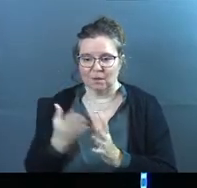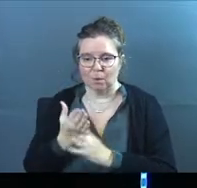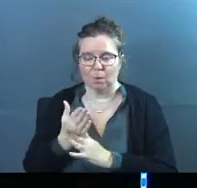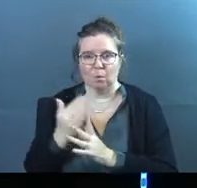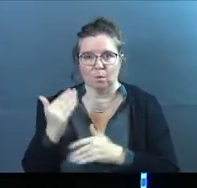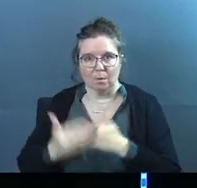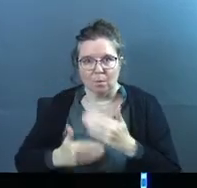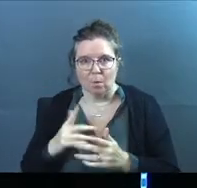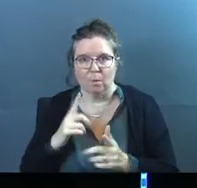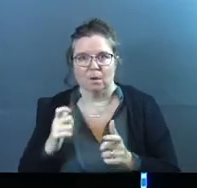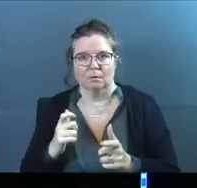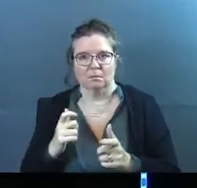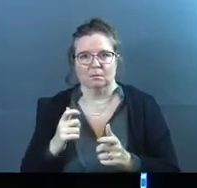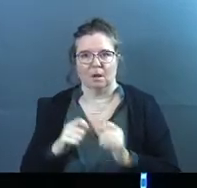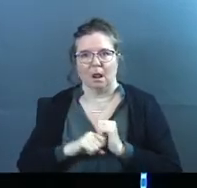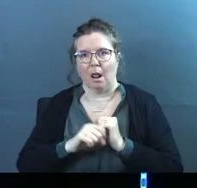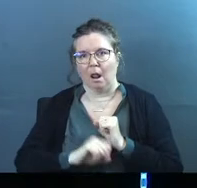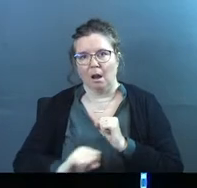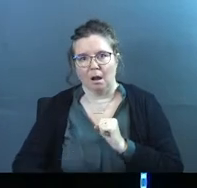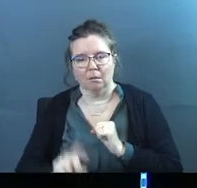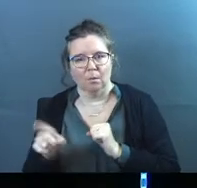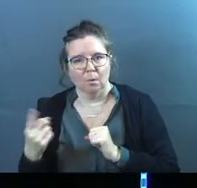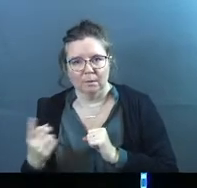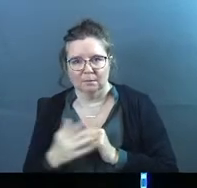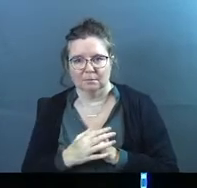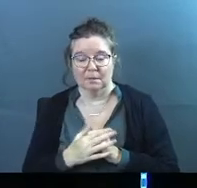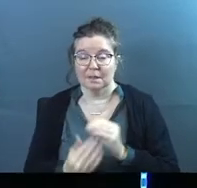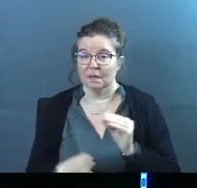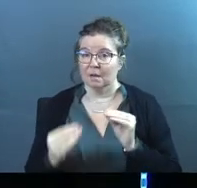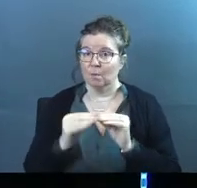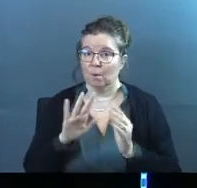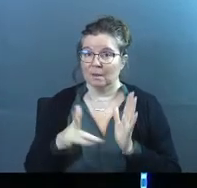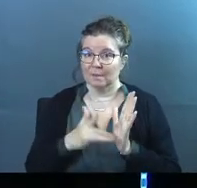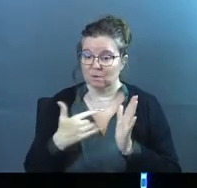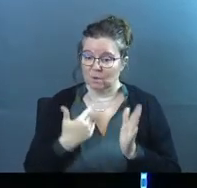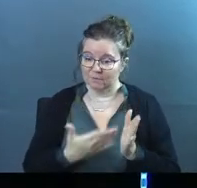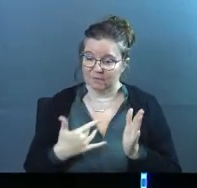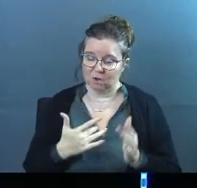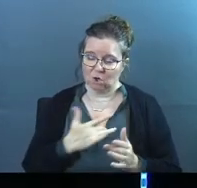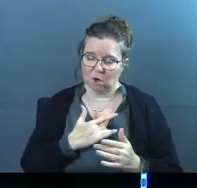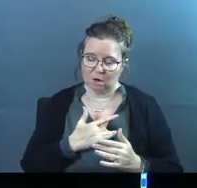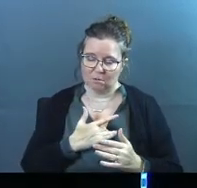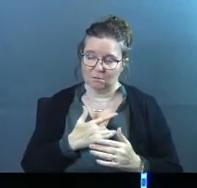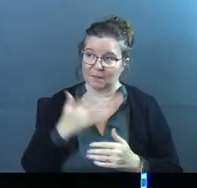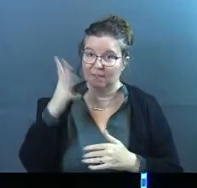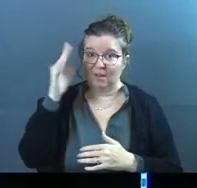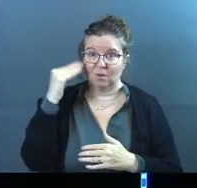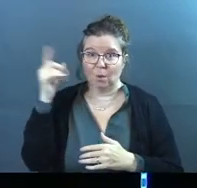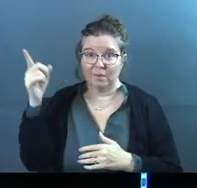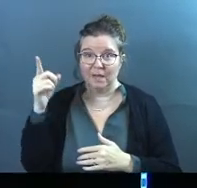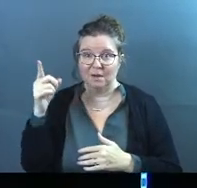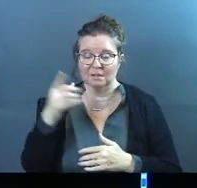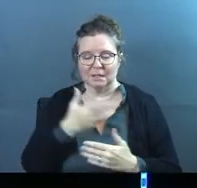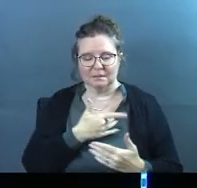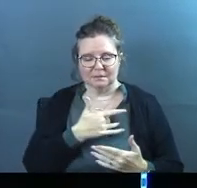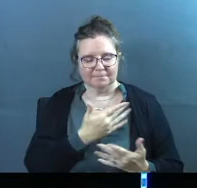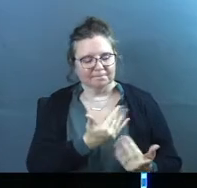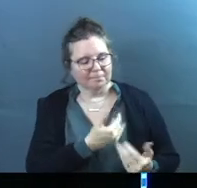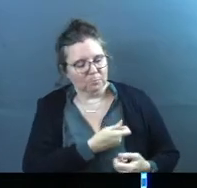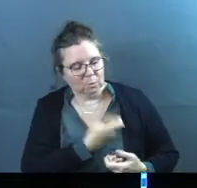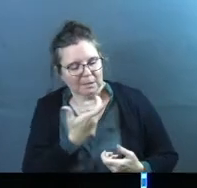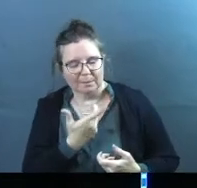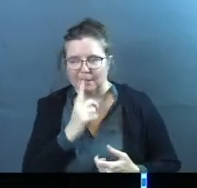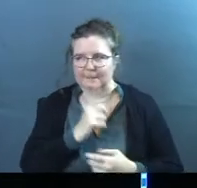to go through the motions real quick? Don't just babble on. Is there more in the midst of that? Do you have stuff in your heart that the father knows is there and is saying, bring that to me?